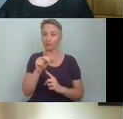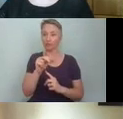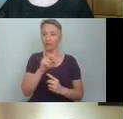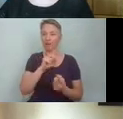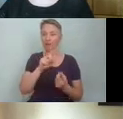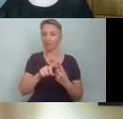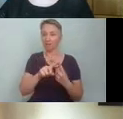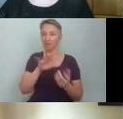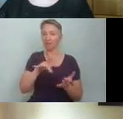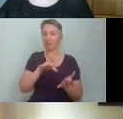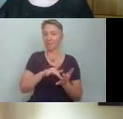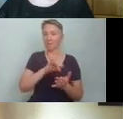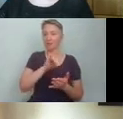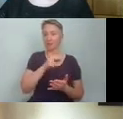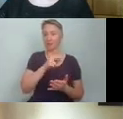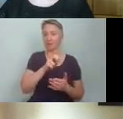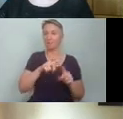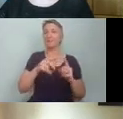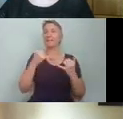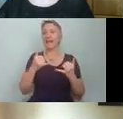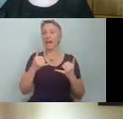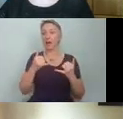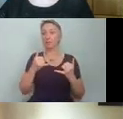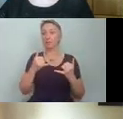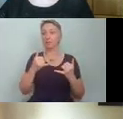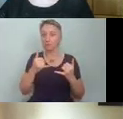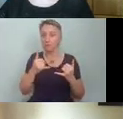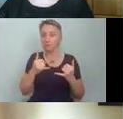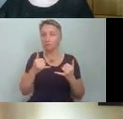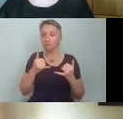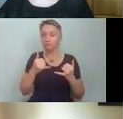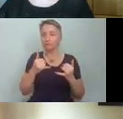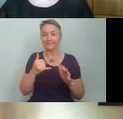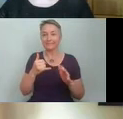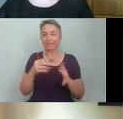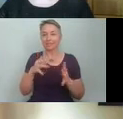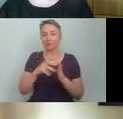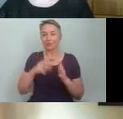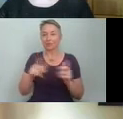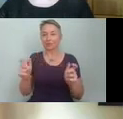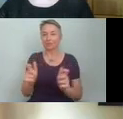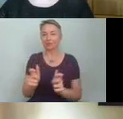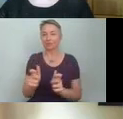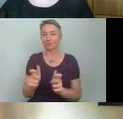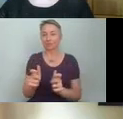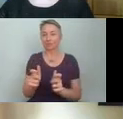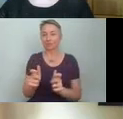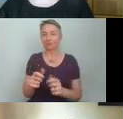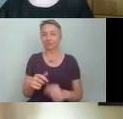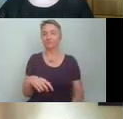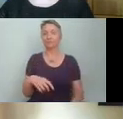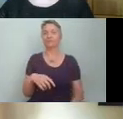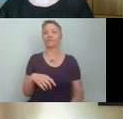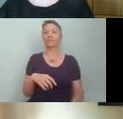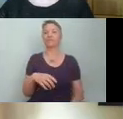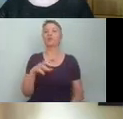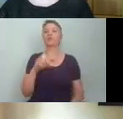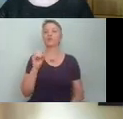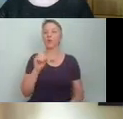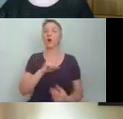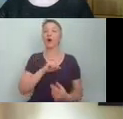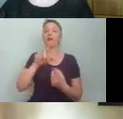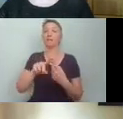mid-June, and now we're starting to see a little bit of melt in those students. So it really, and until we see who's on campus on